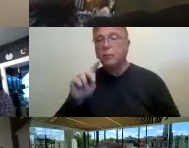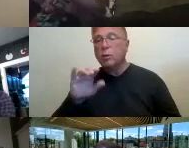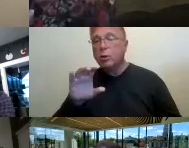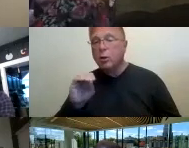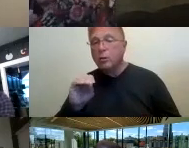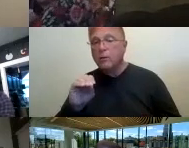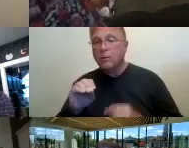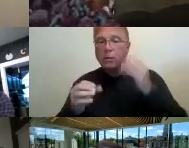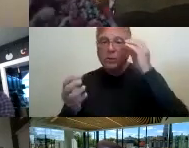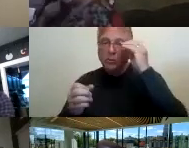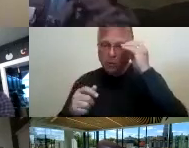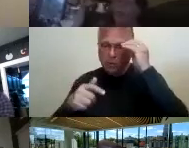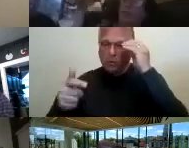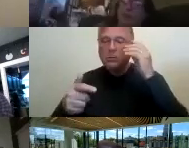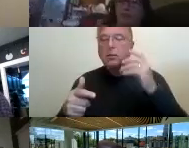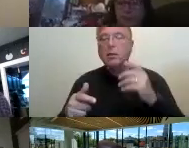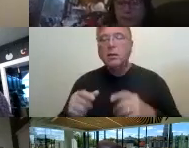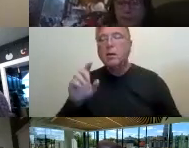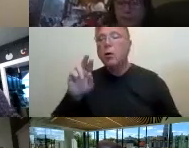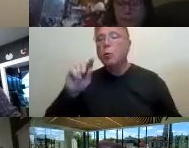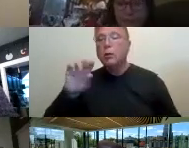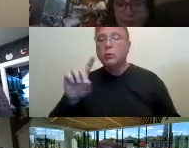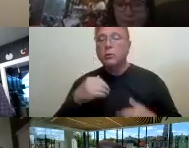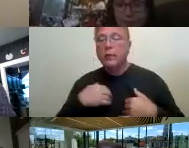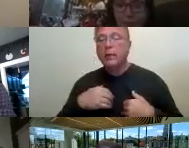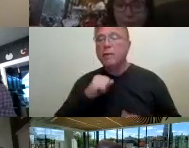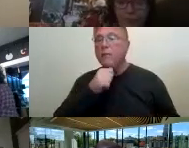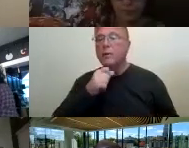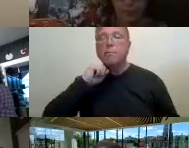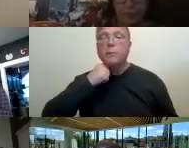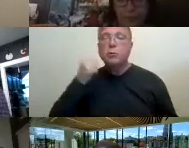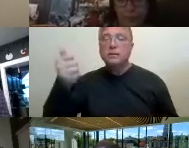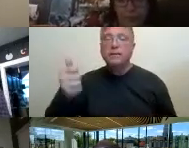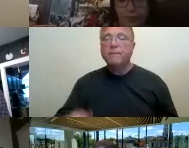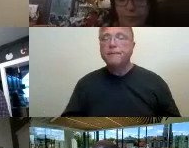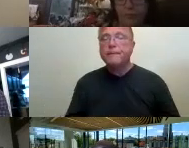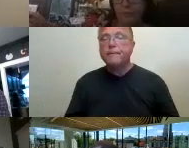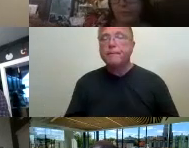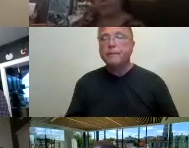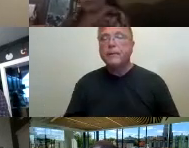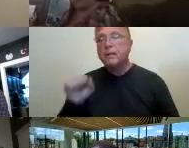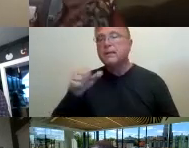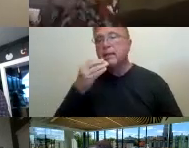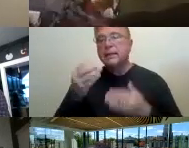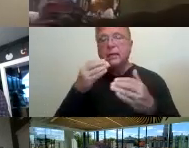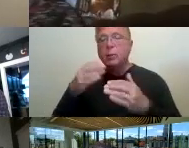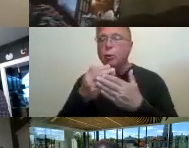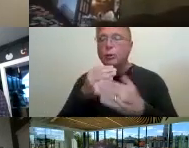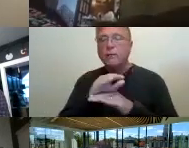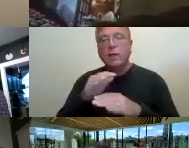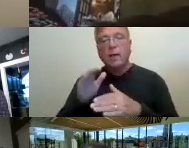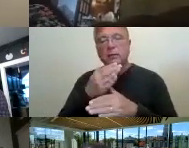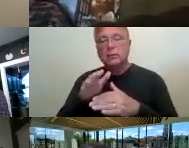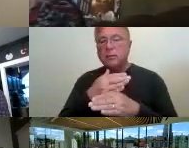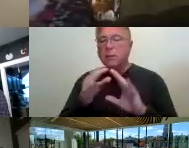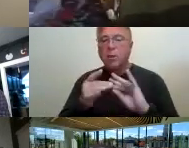to? Yeah. Yes, we have Richard. Please unmute yourself. Yes, thank you. Good evening. I've shared these comments